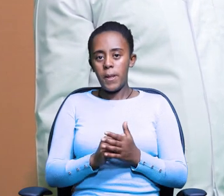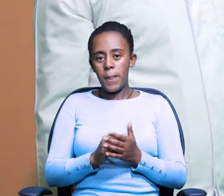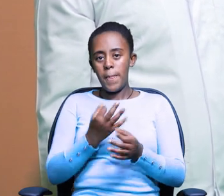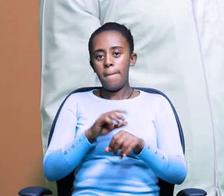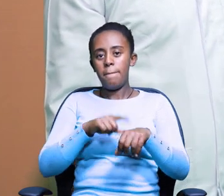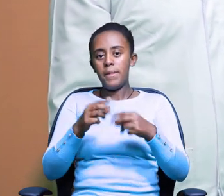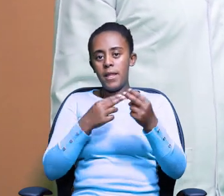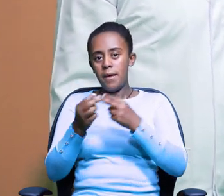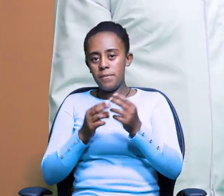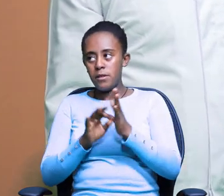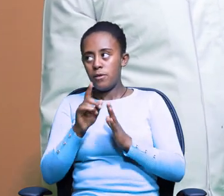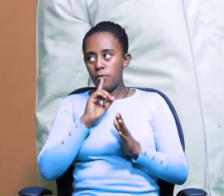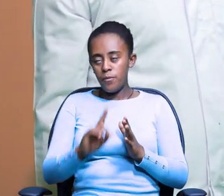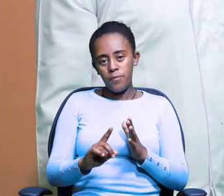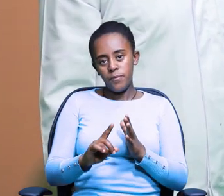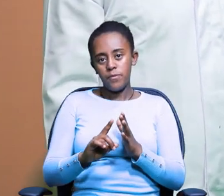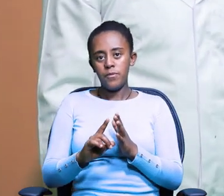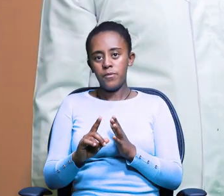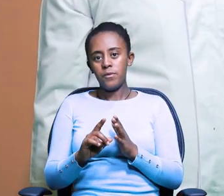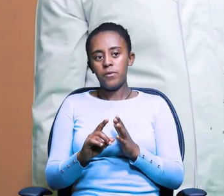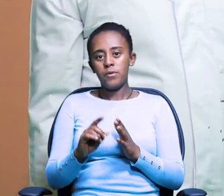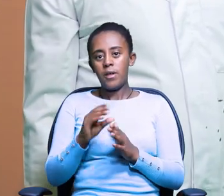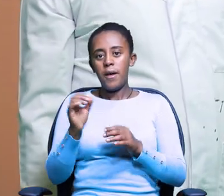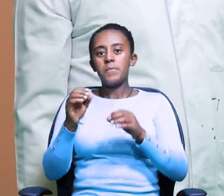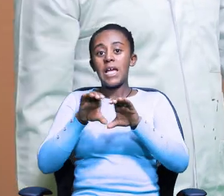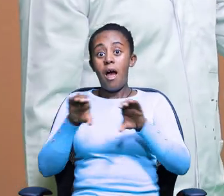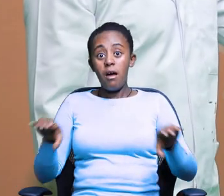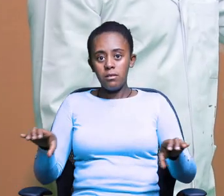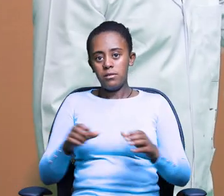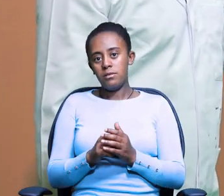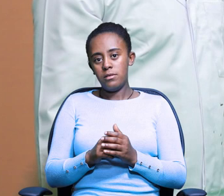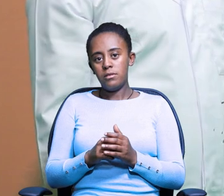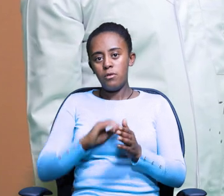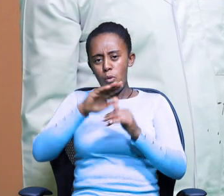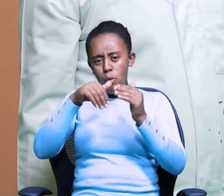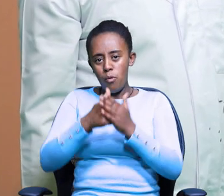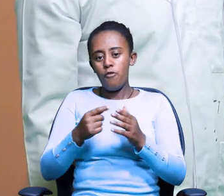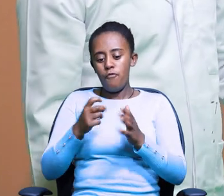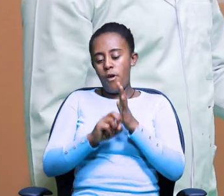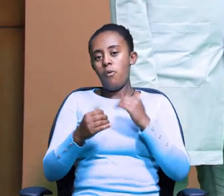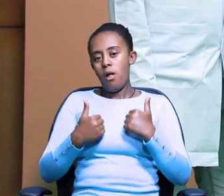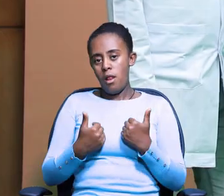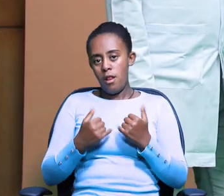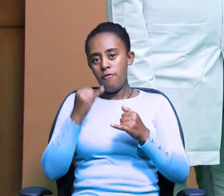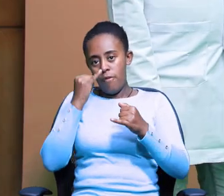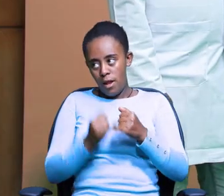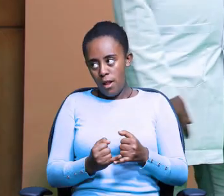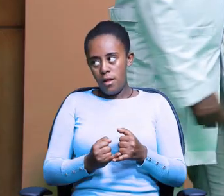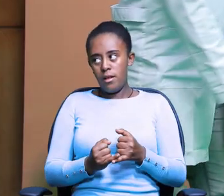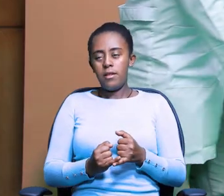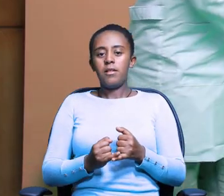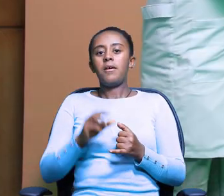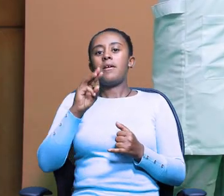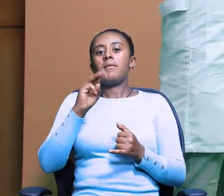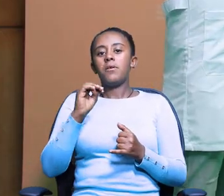free space times the number of turns of the wire times the current. We have all the value. Then finally we get